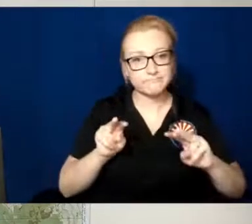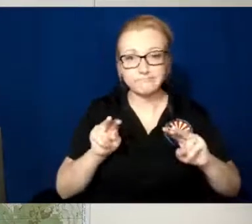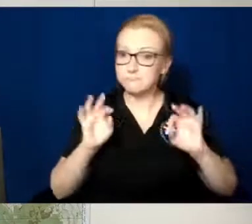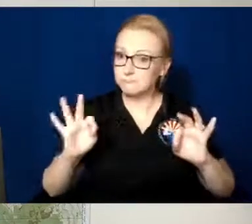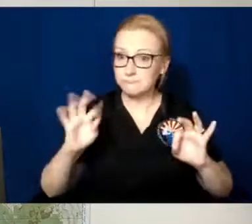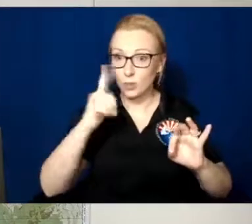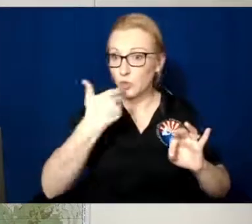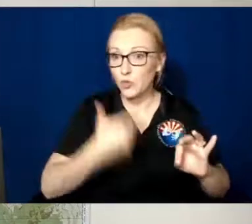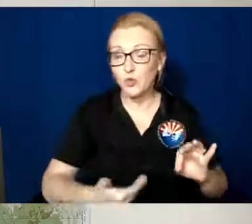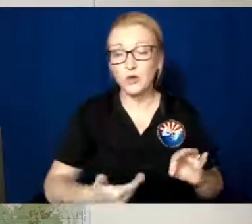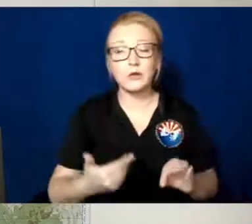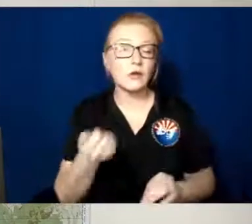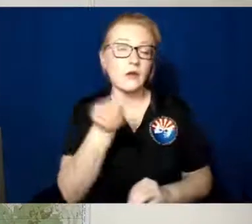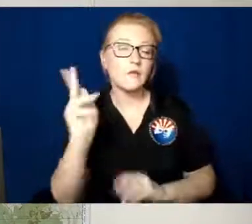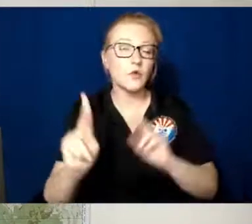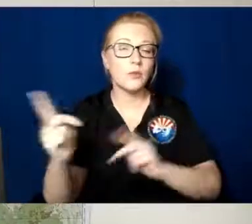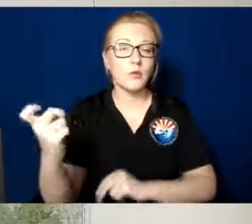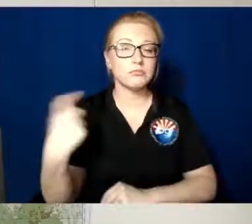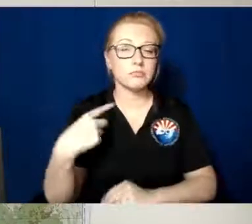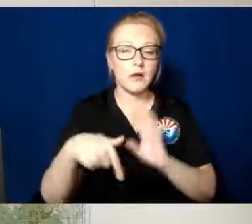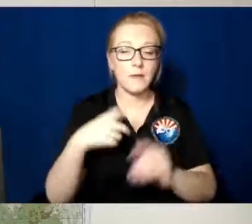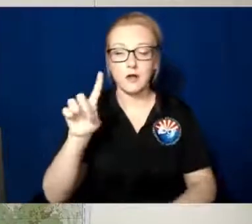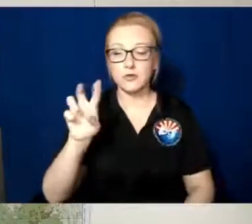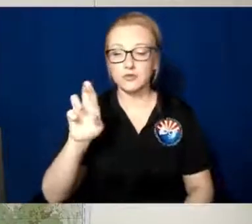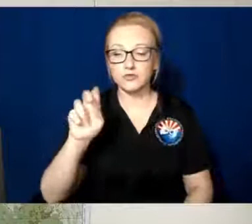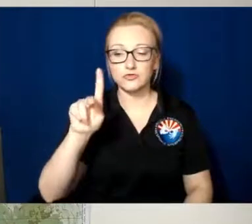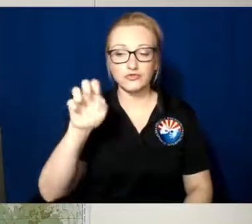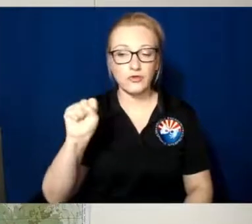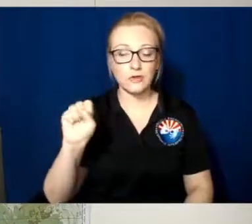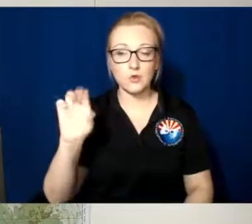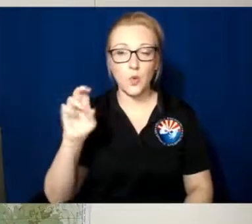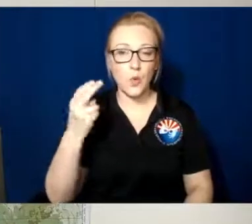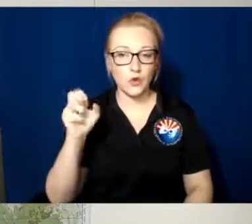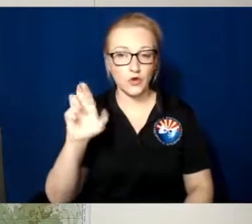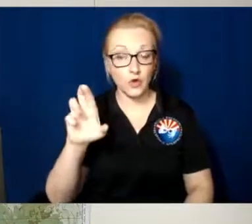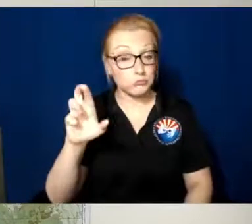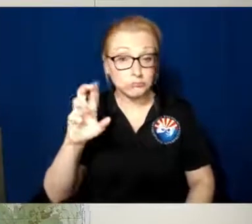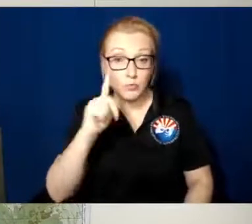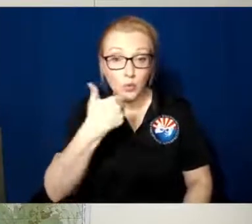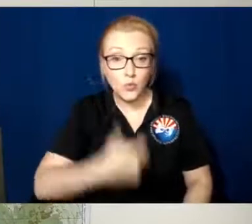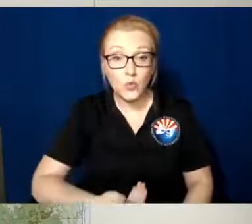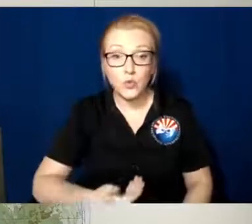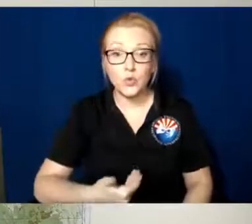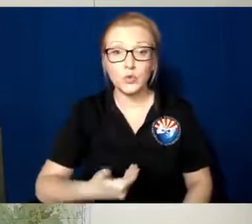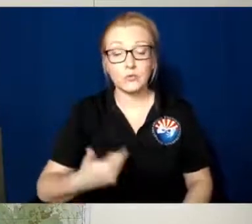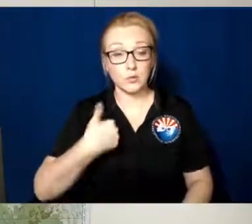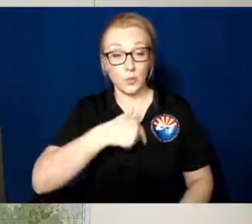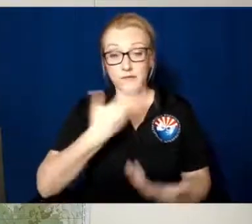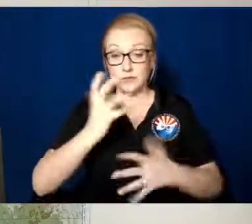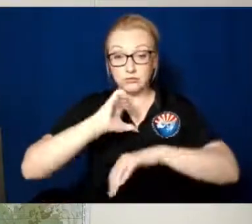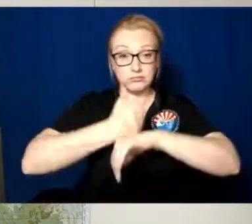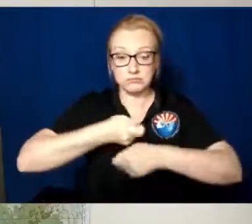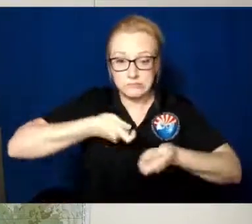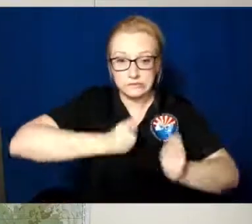questions about the Drake's Corner area. That area is looking real good. That finger of fire that was pushing in there has got containment lines in front of